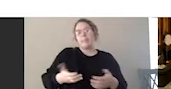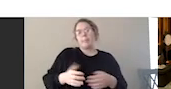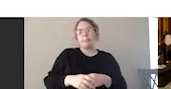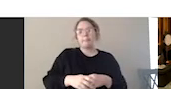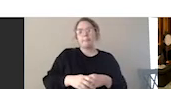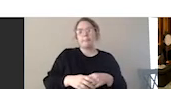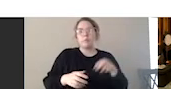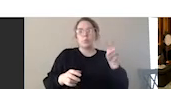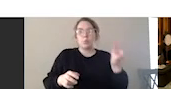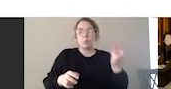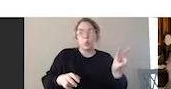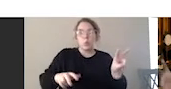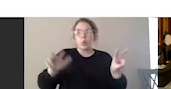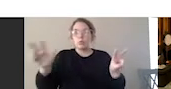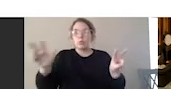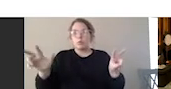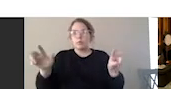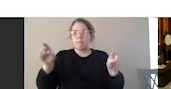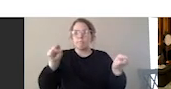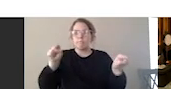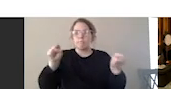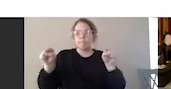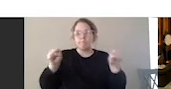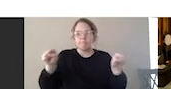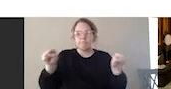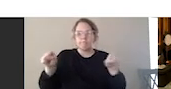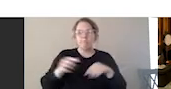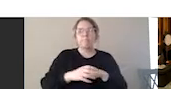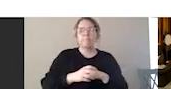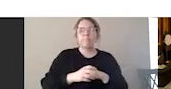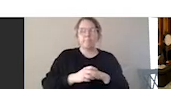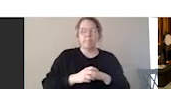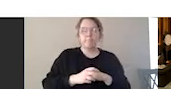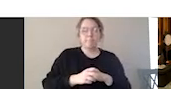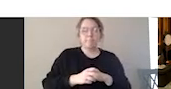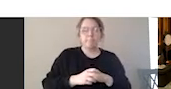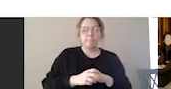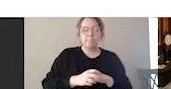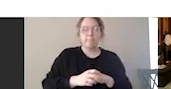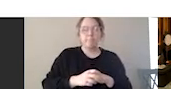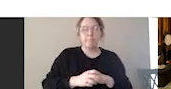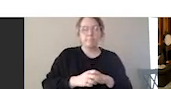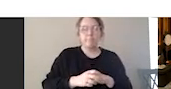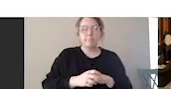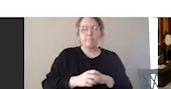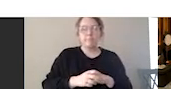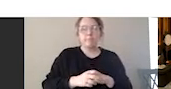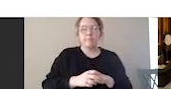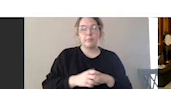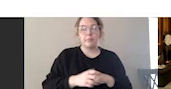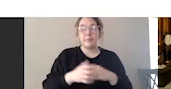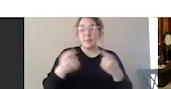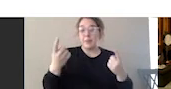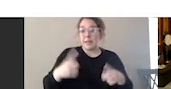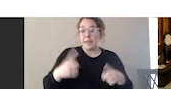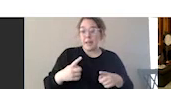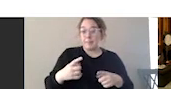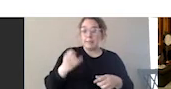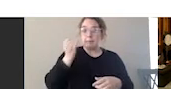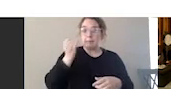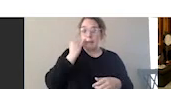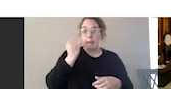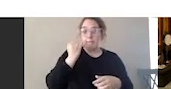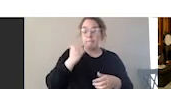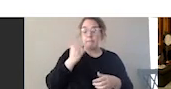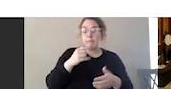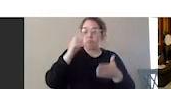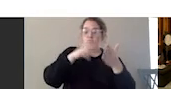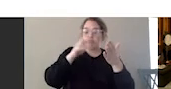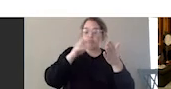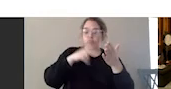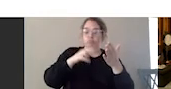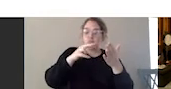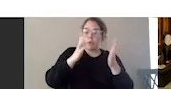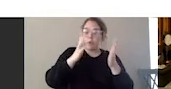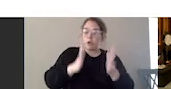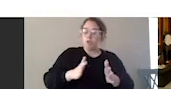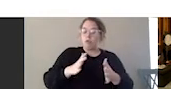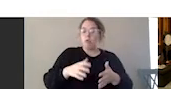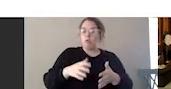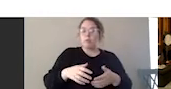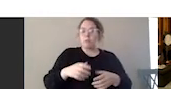So we have from one passage 2 choices. But the thing is that if we continue just giving the reader 2 choices in each